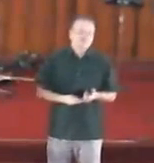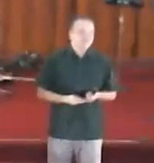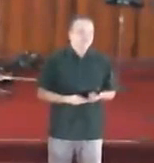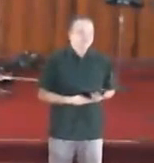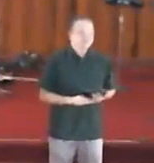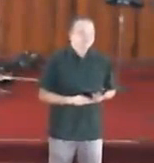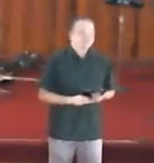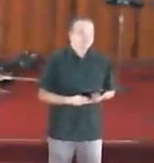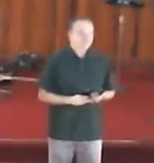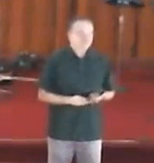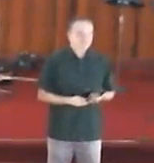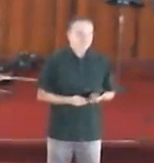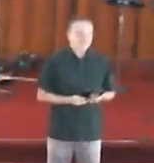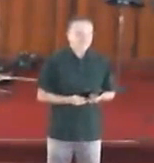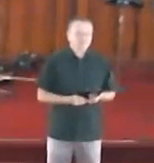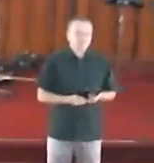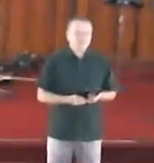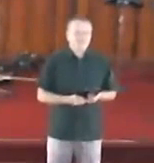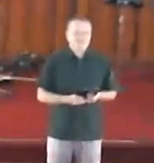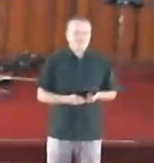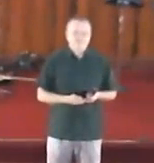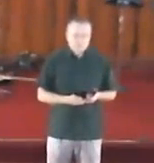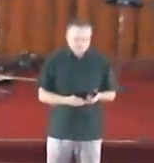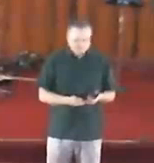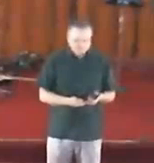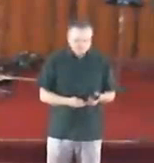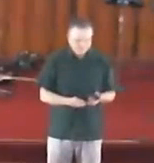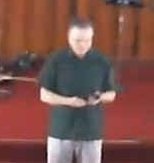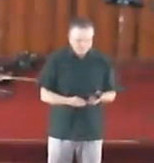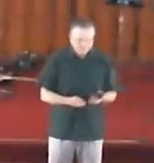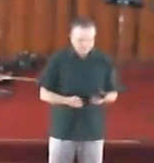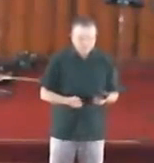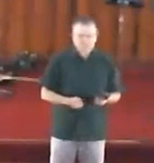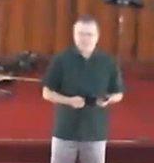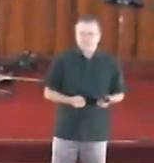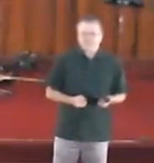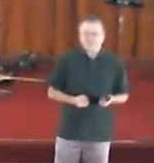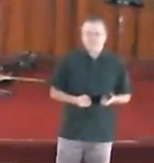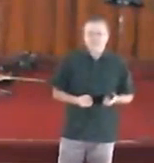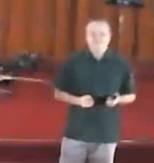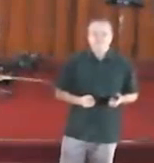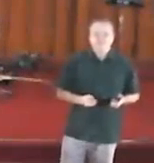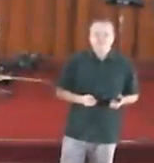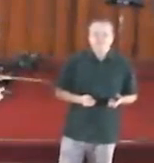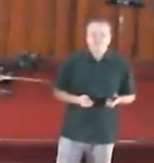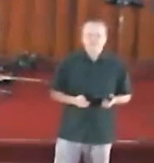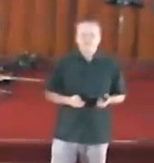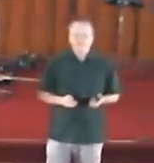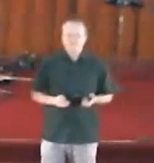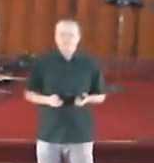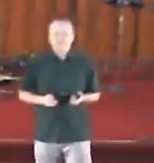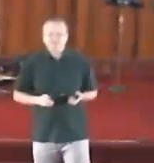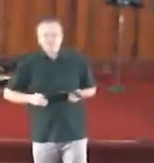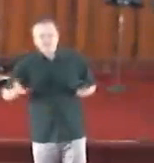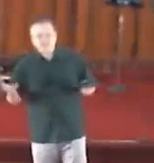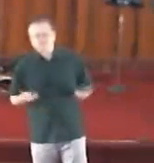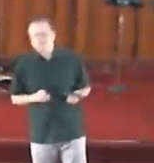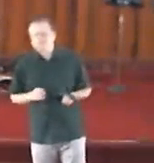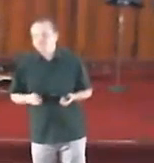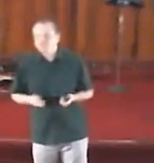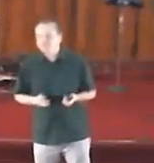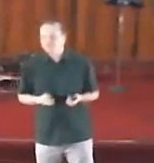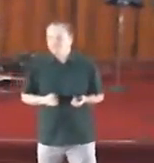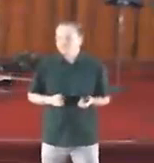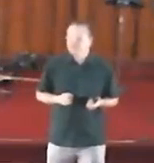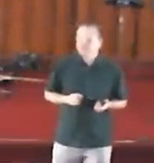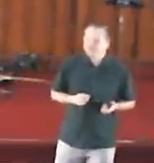vamos a hablar. Some of the obstacles are ignorance, fear, or unbelief, and we're going to speak about those today. Les invito